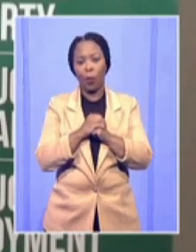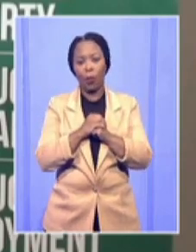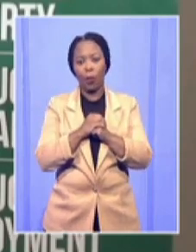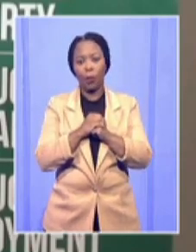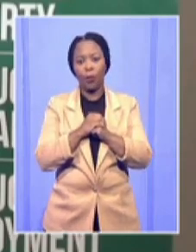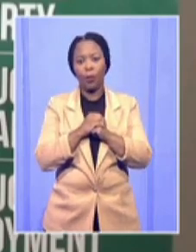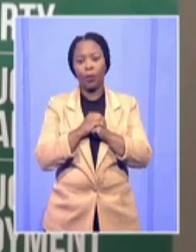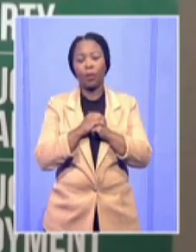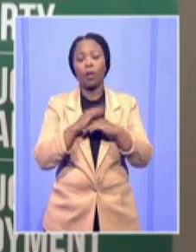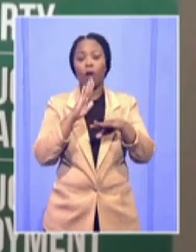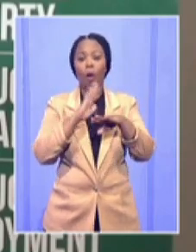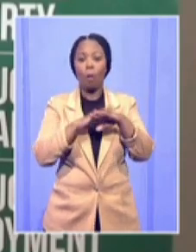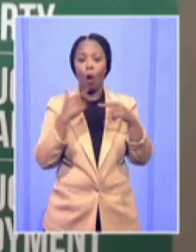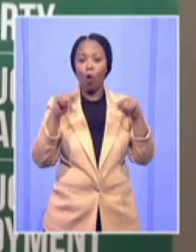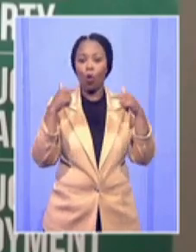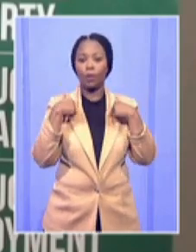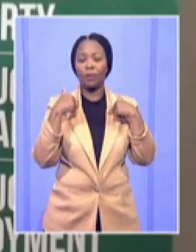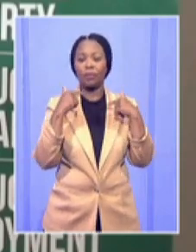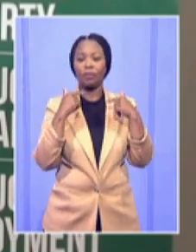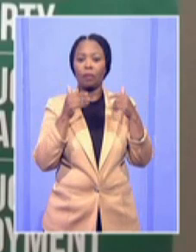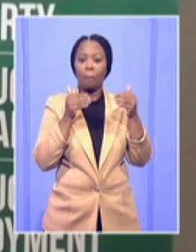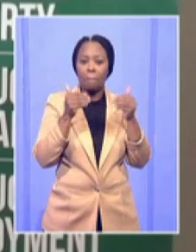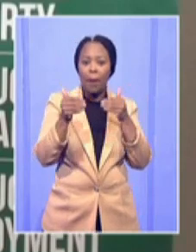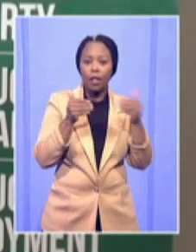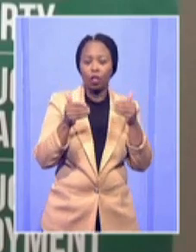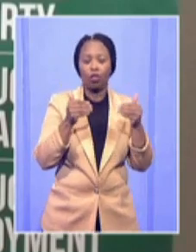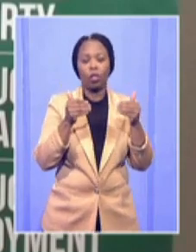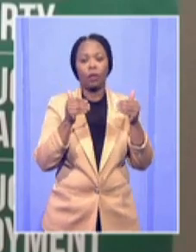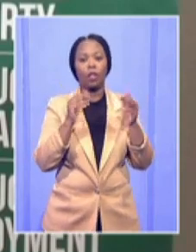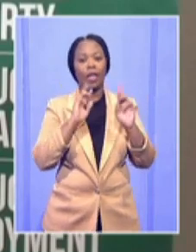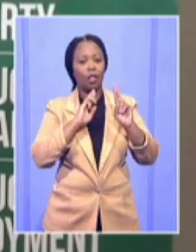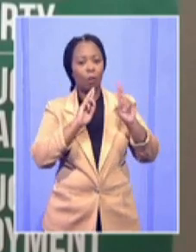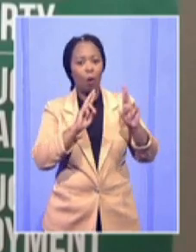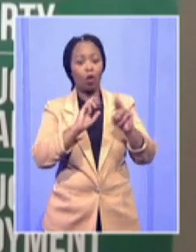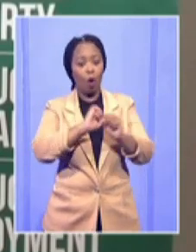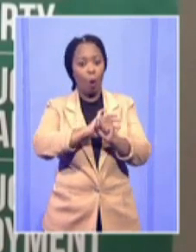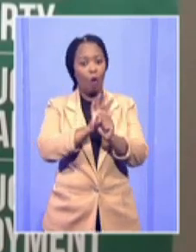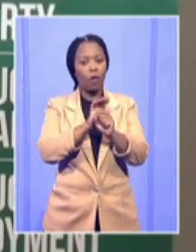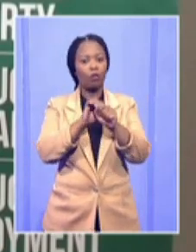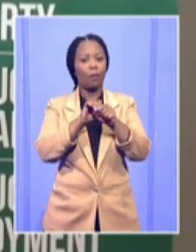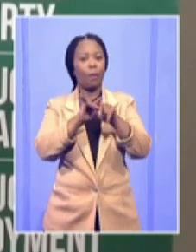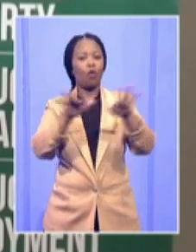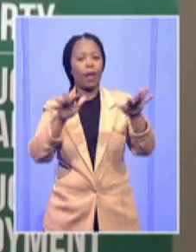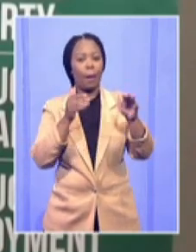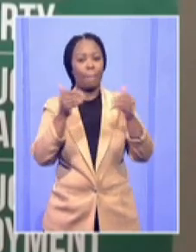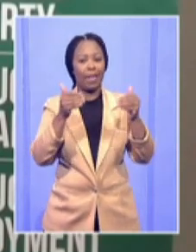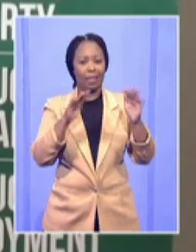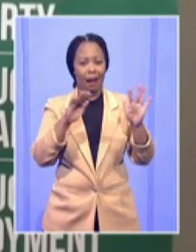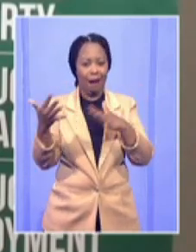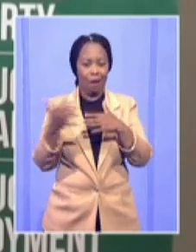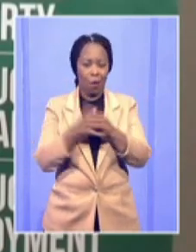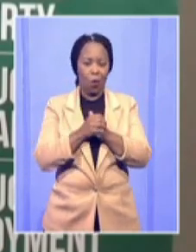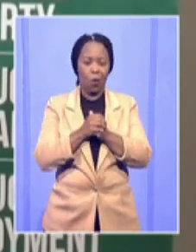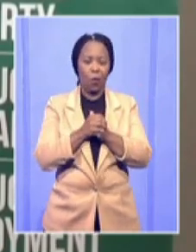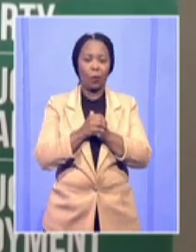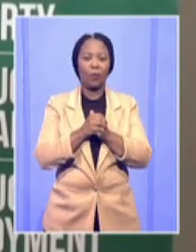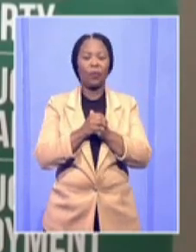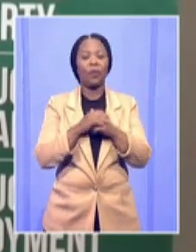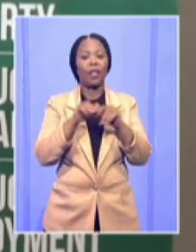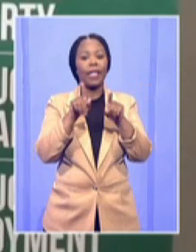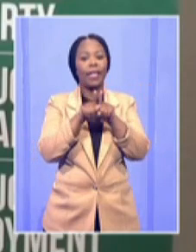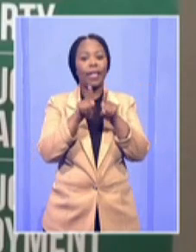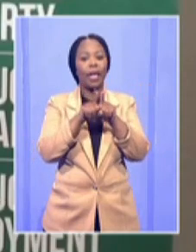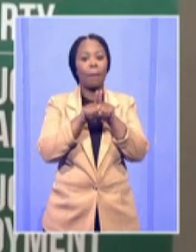and responded to combat the spread of COVID-19. So, as in many countries